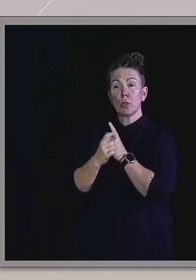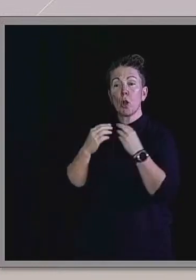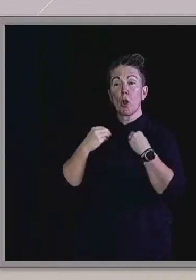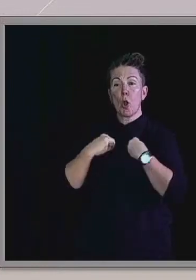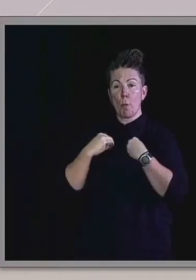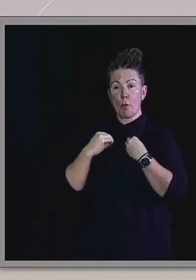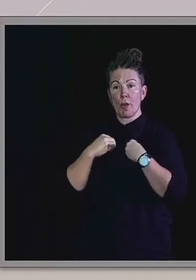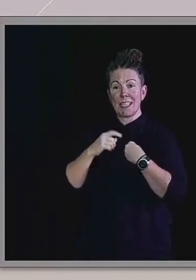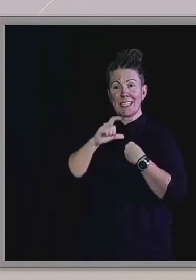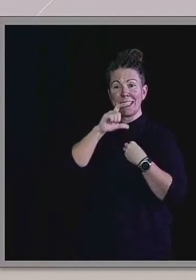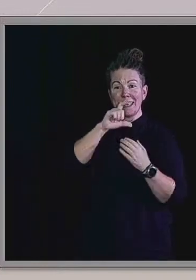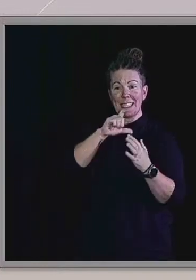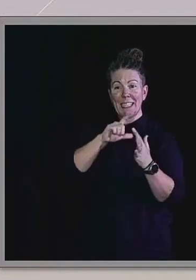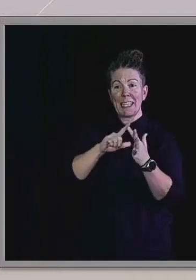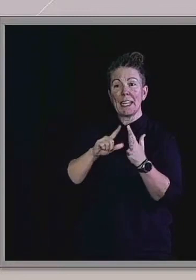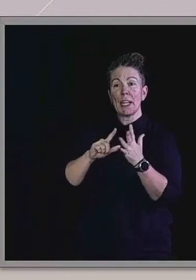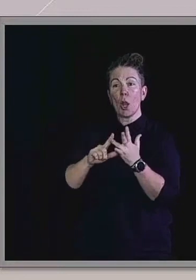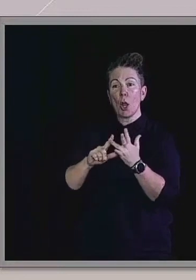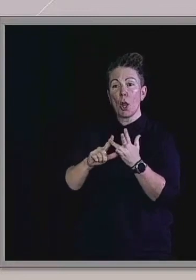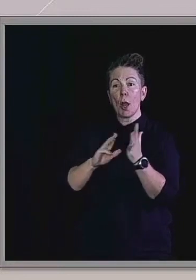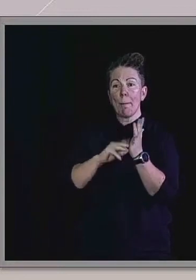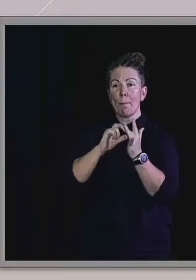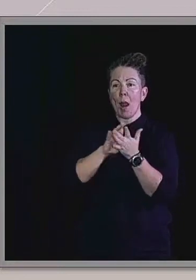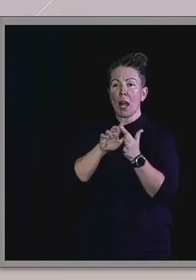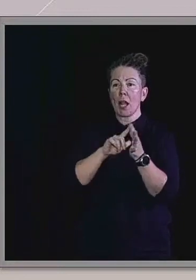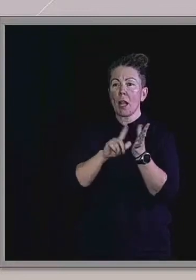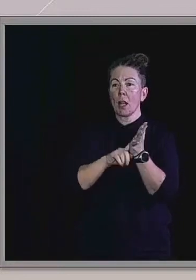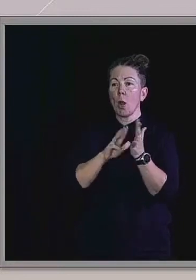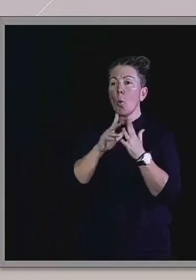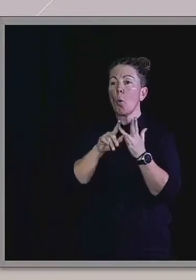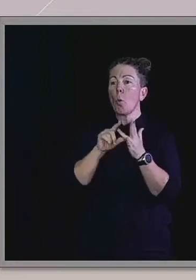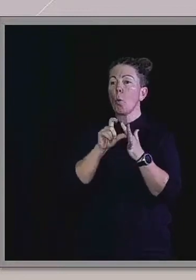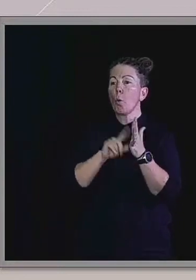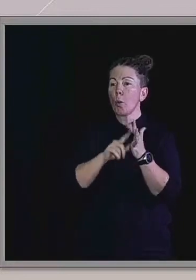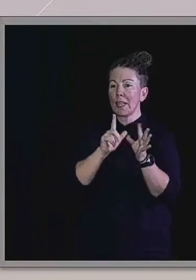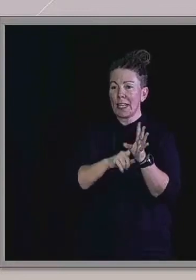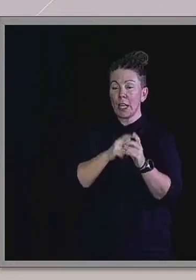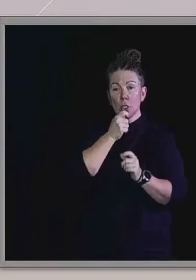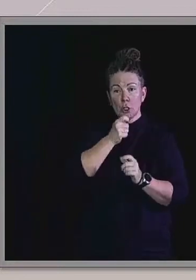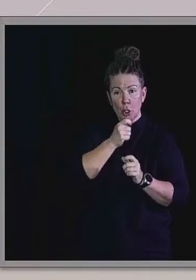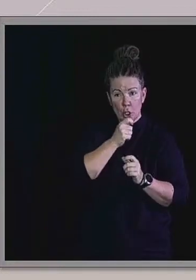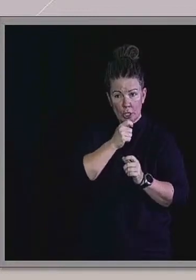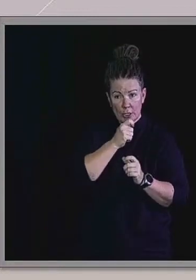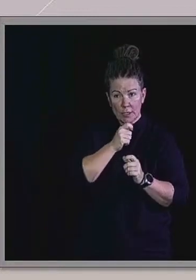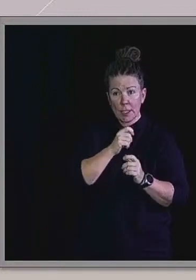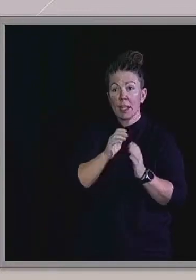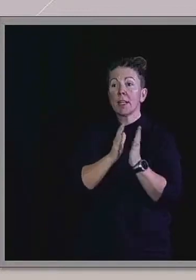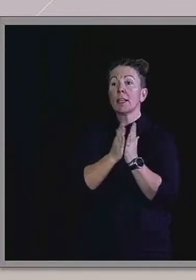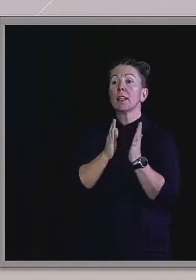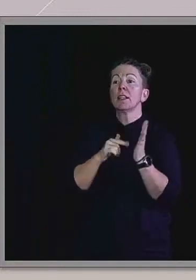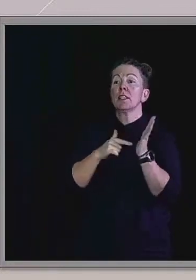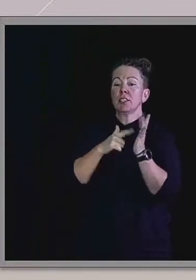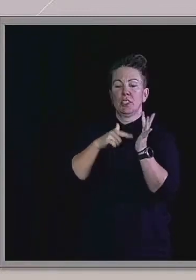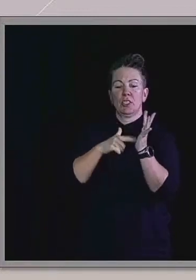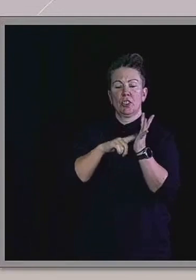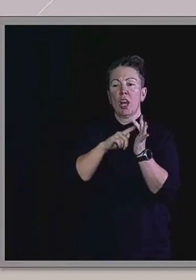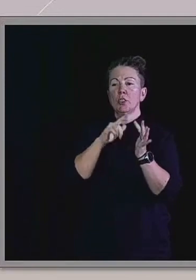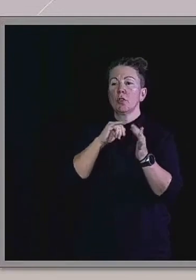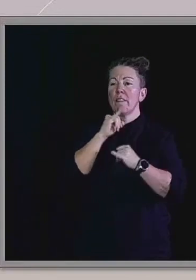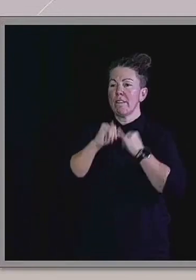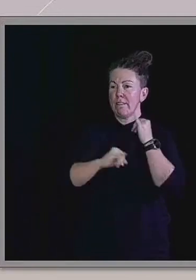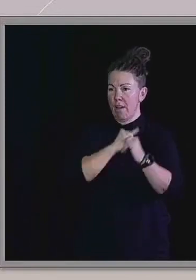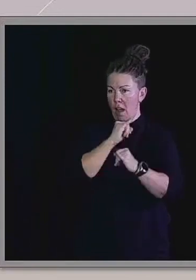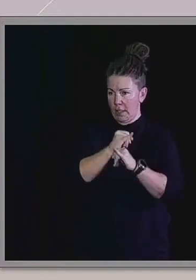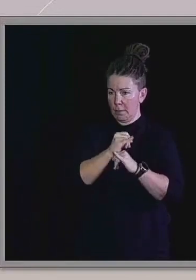Corporation CEO Michael Woodley, journalist and best-selling author of the book Title Fight,